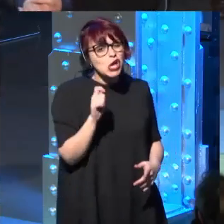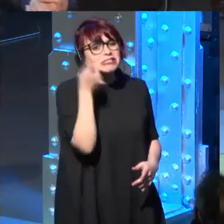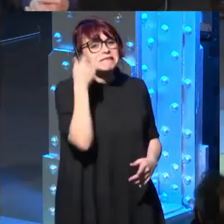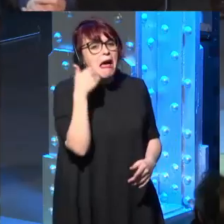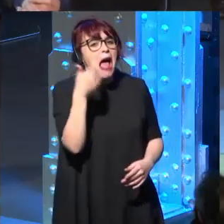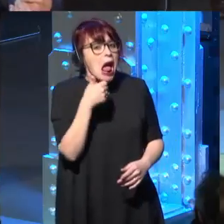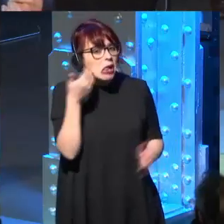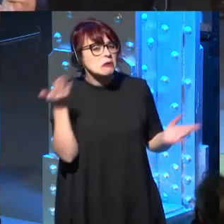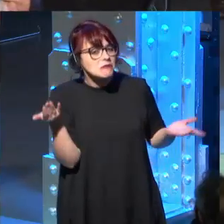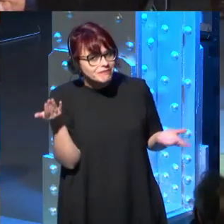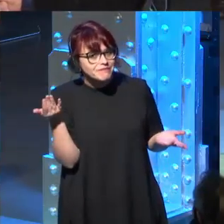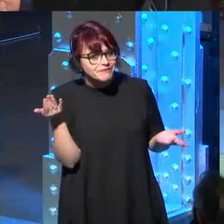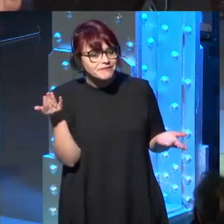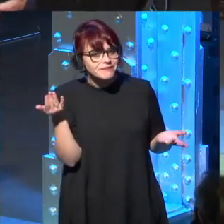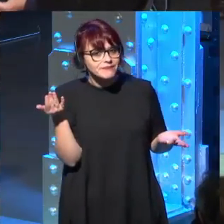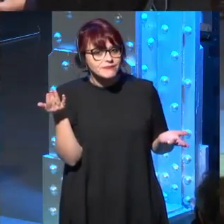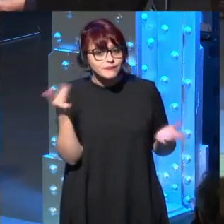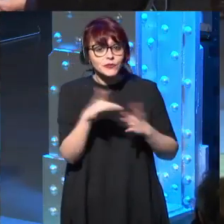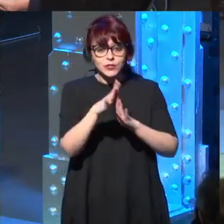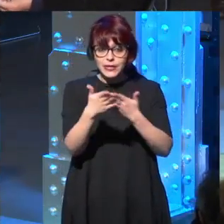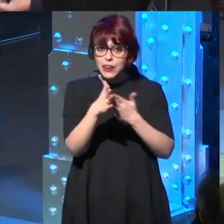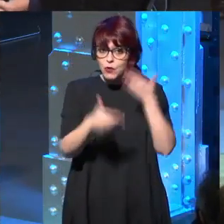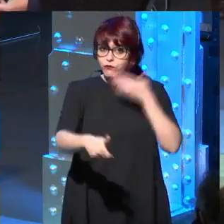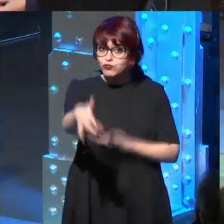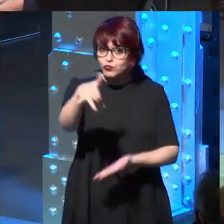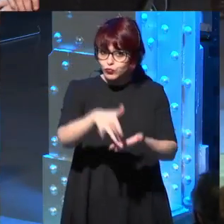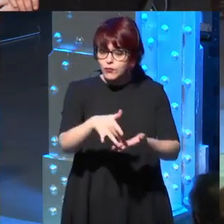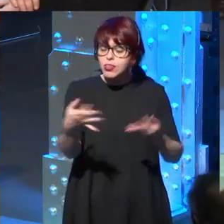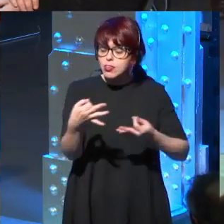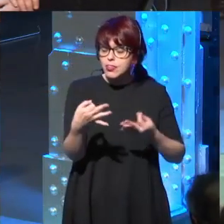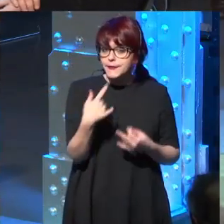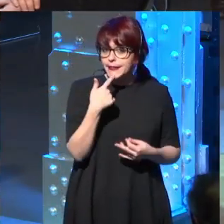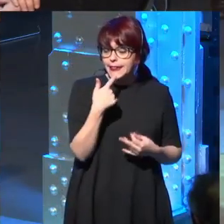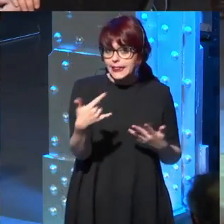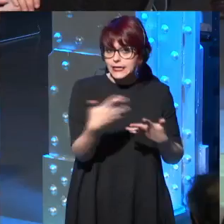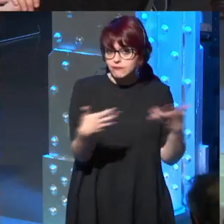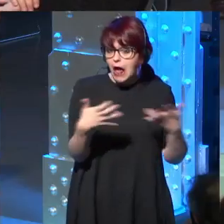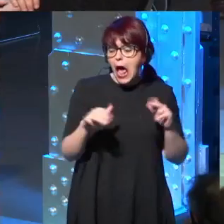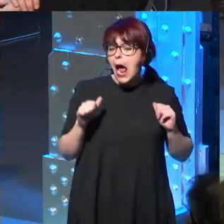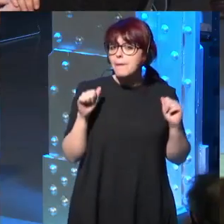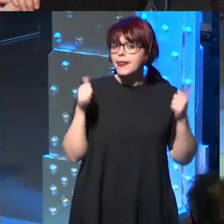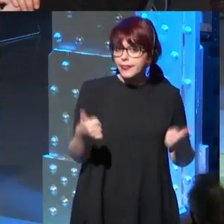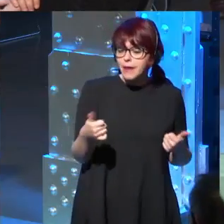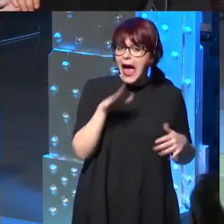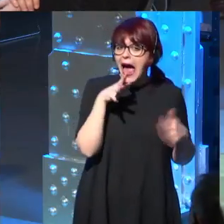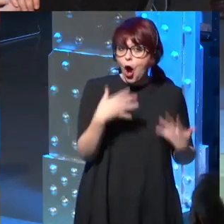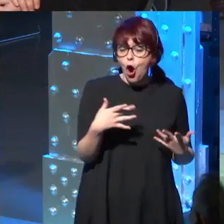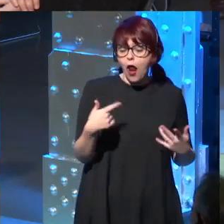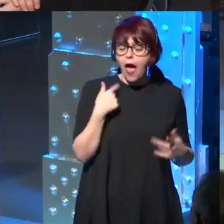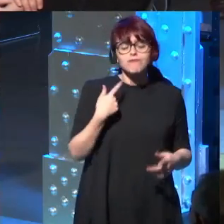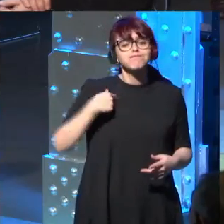Your next book, you have to say at the beginning, I am a writer now.